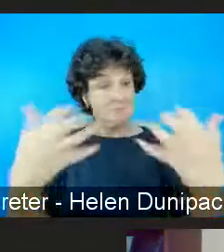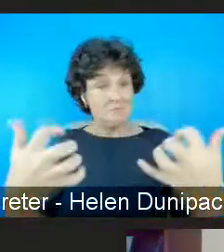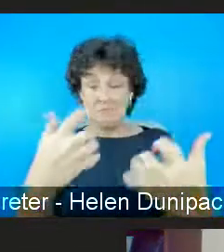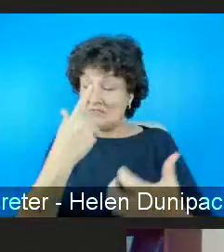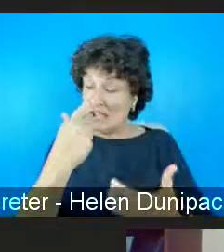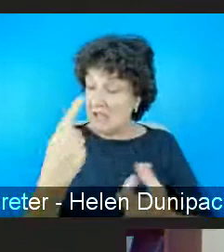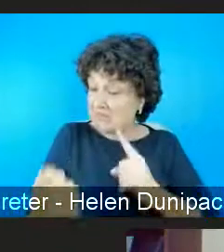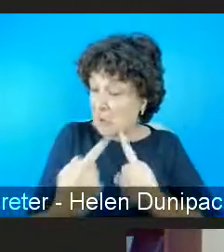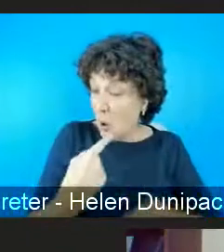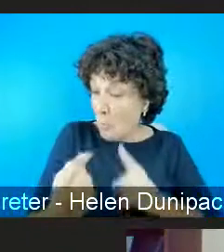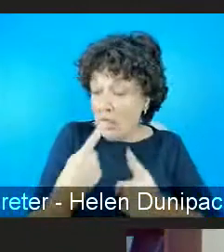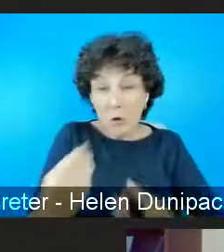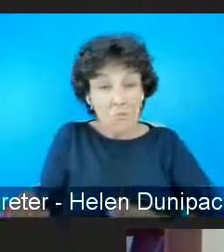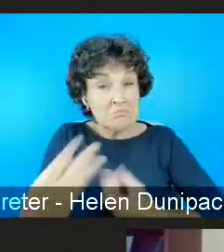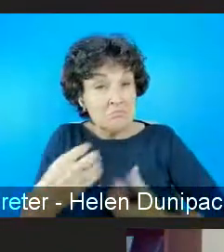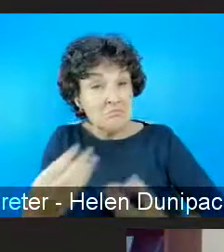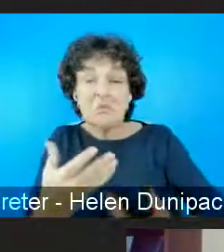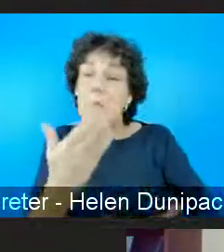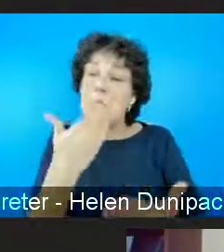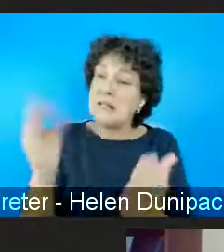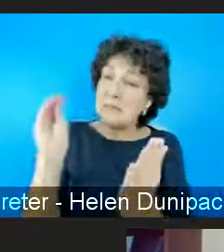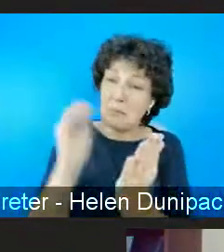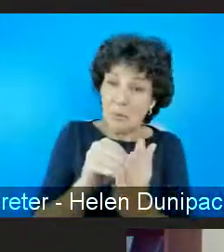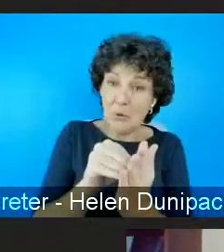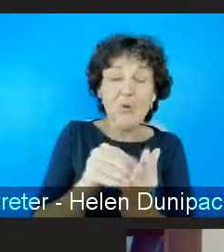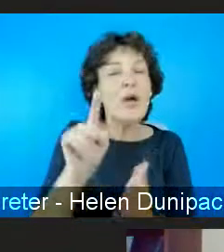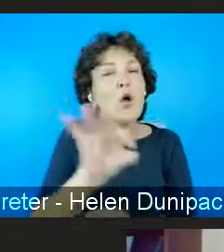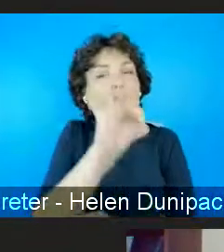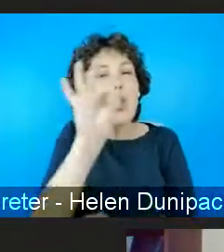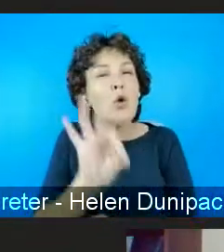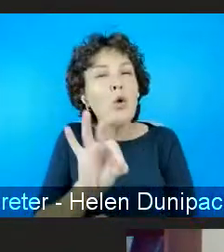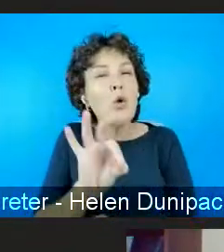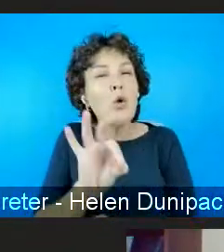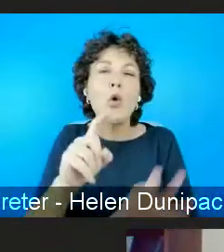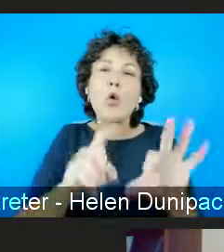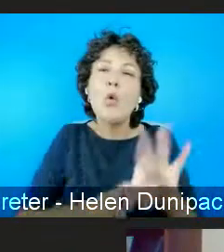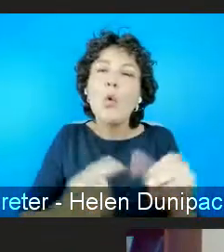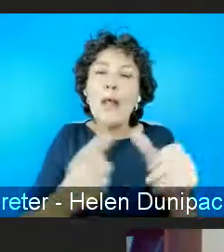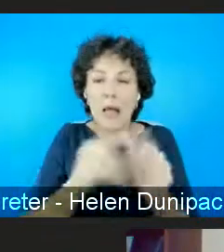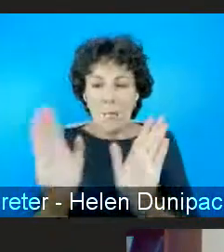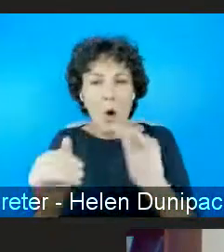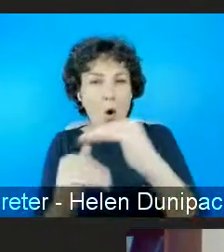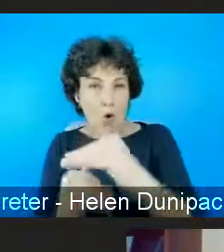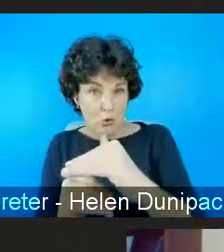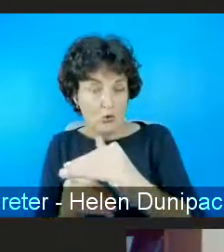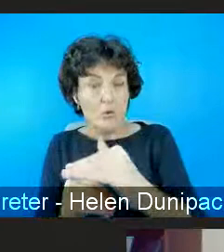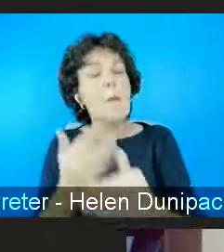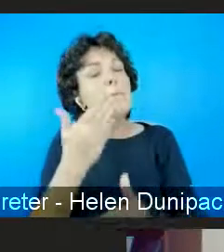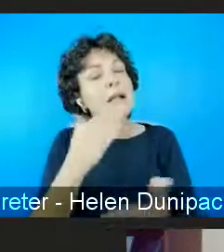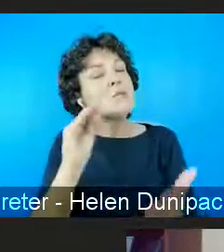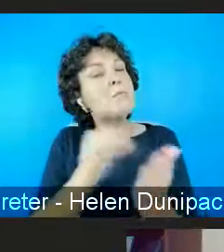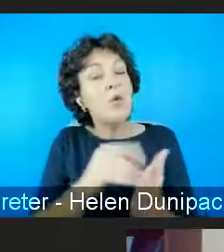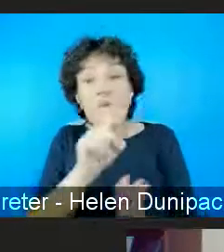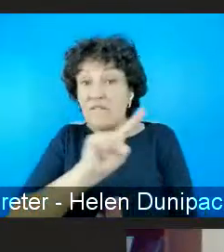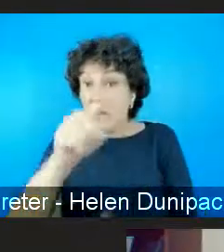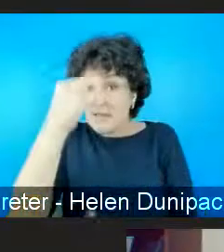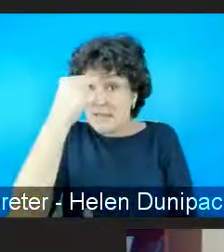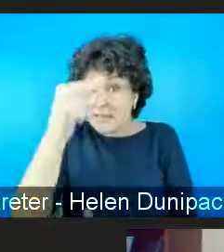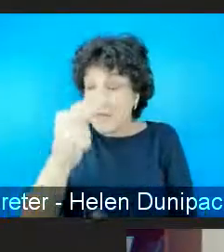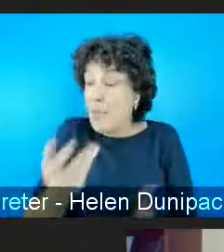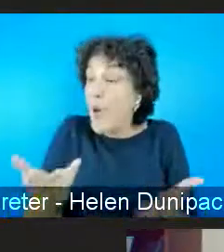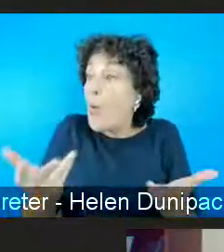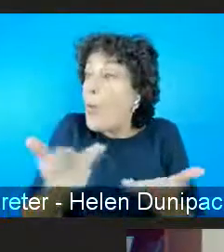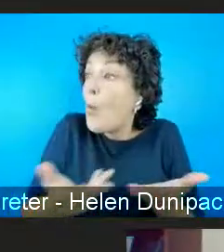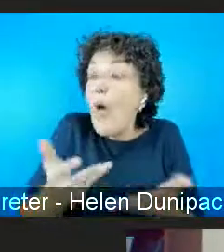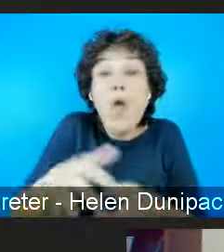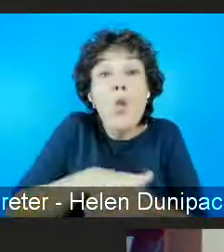you'd like to make a contribution, please enter them into the question and answer box. Make sure you state your first name and where you are and we'll get through as many as